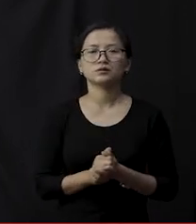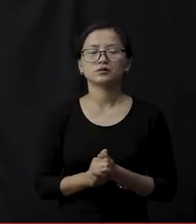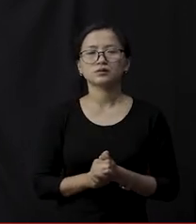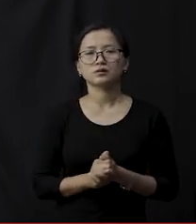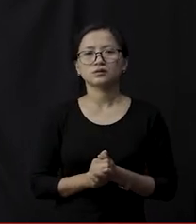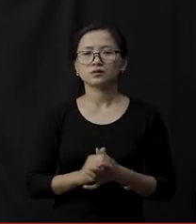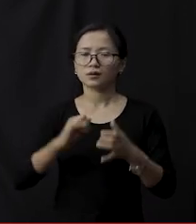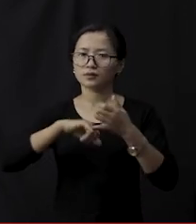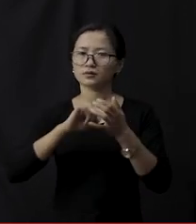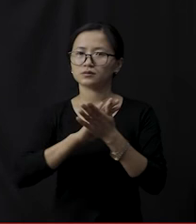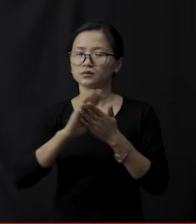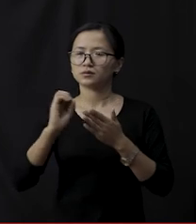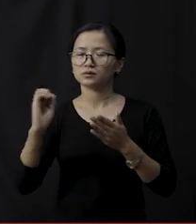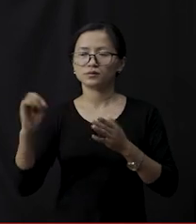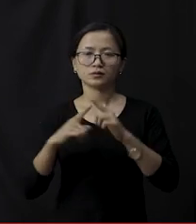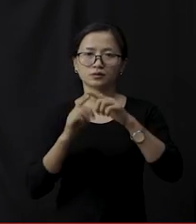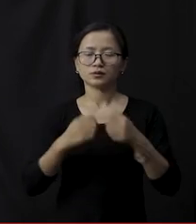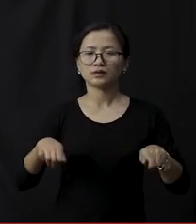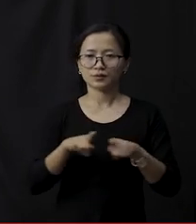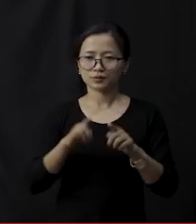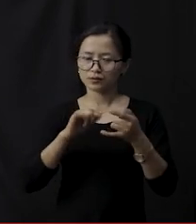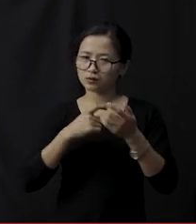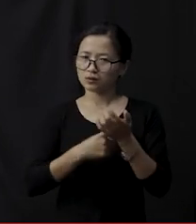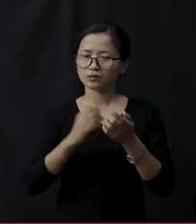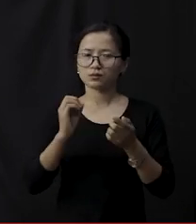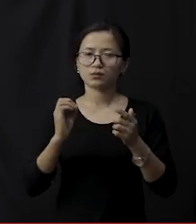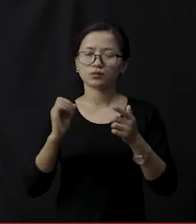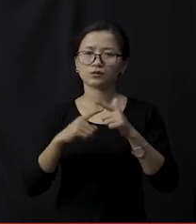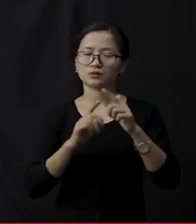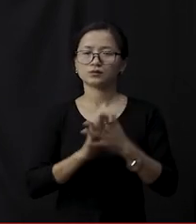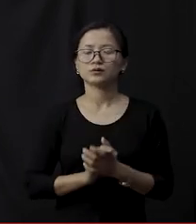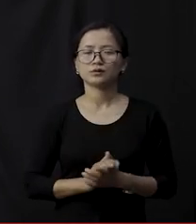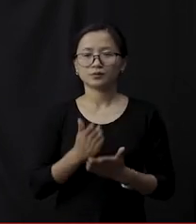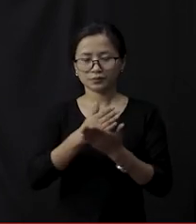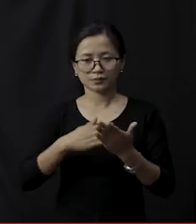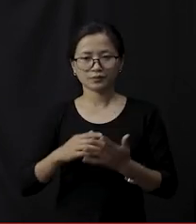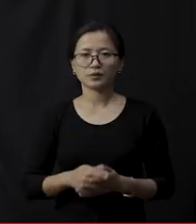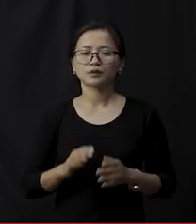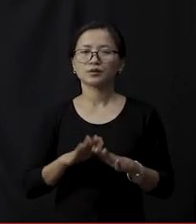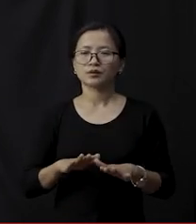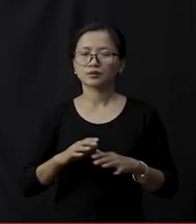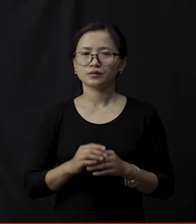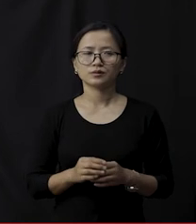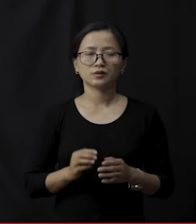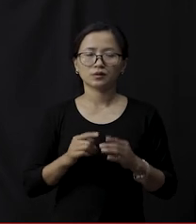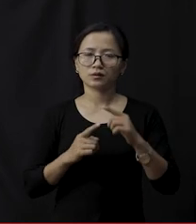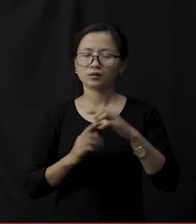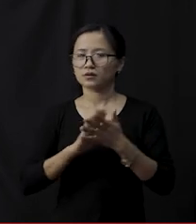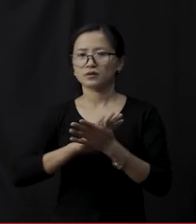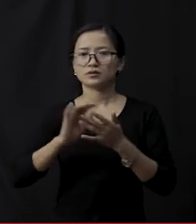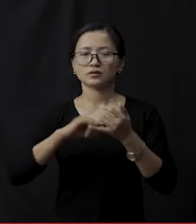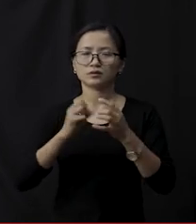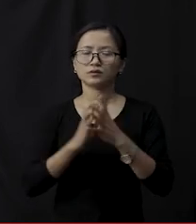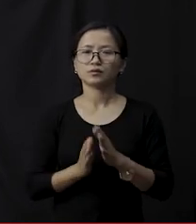the shoot part and the root part. So where is the shoot part? The shoot part is the upper